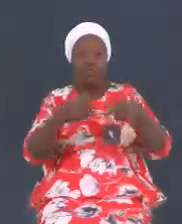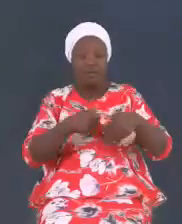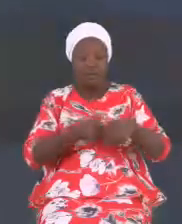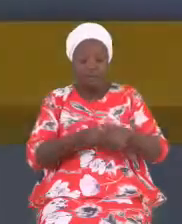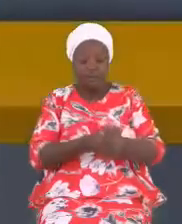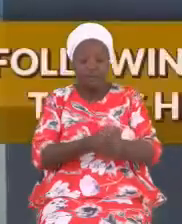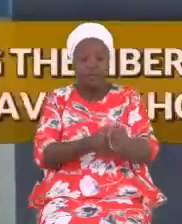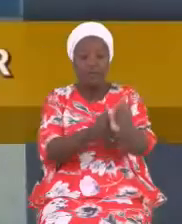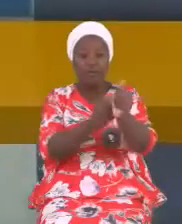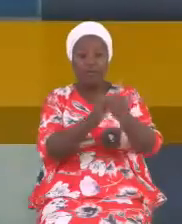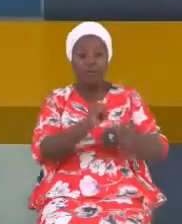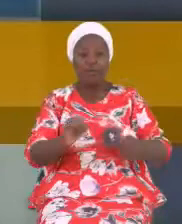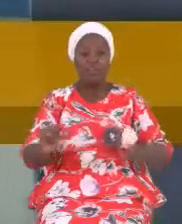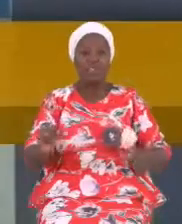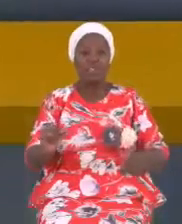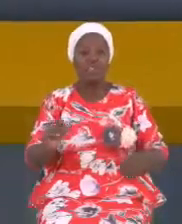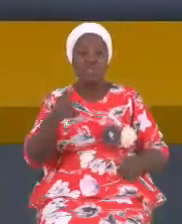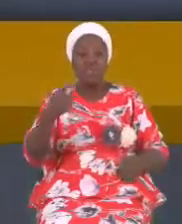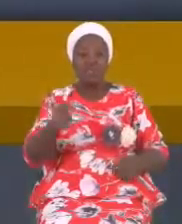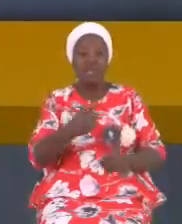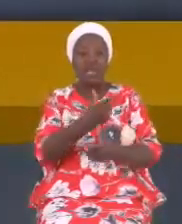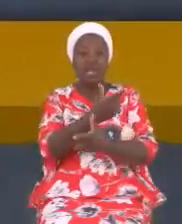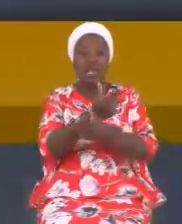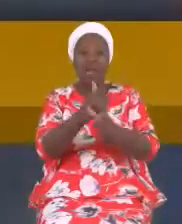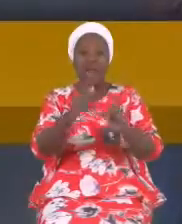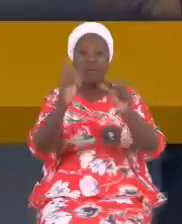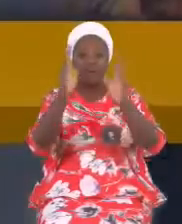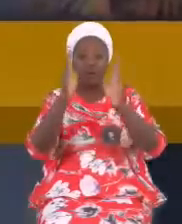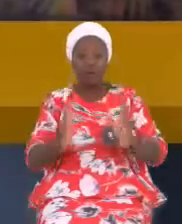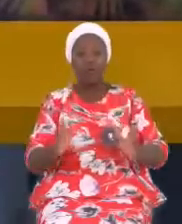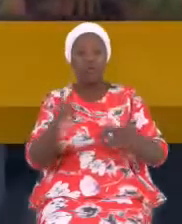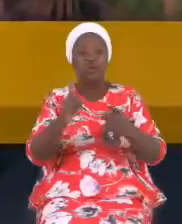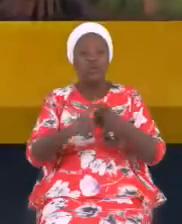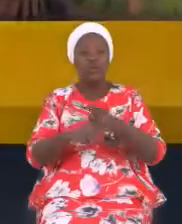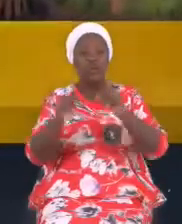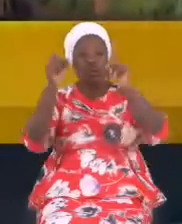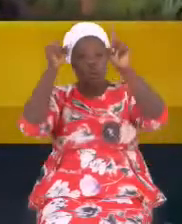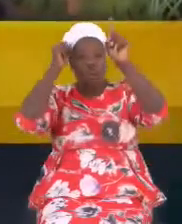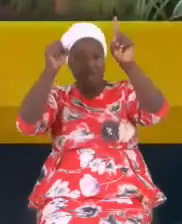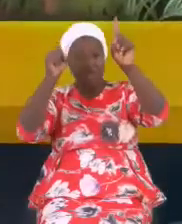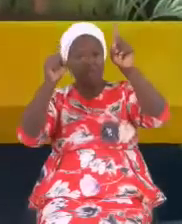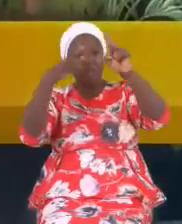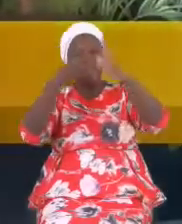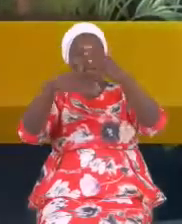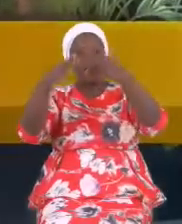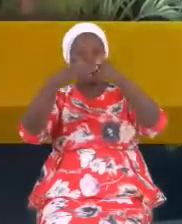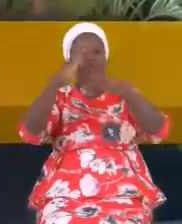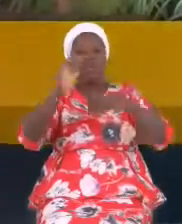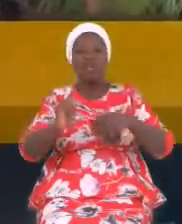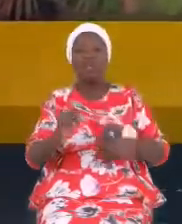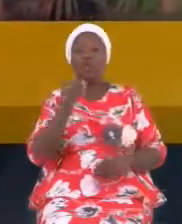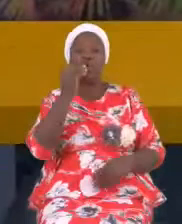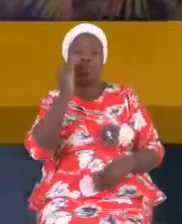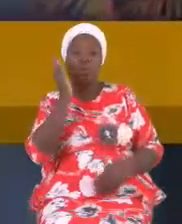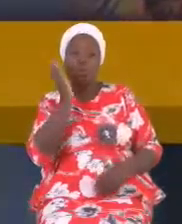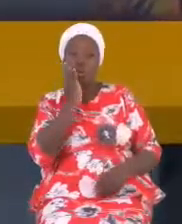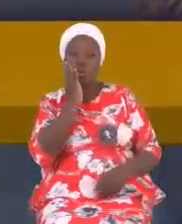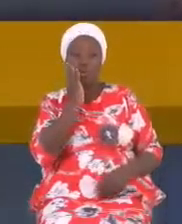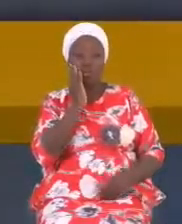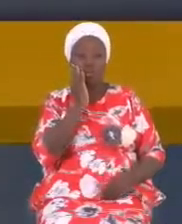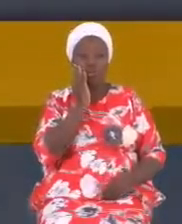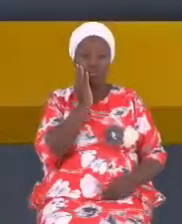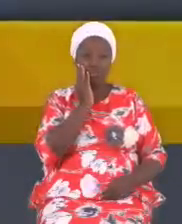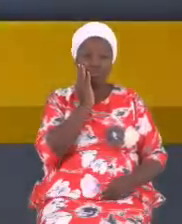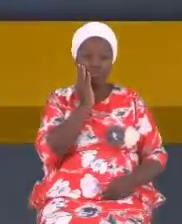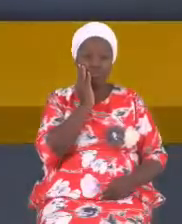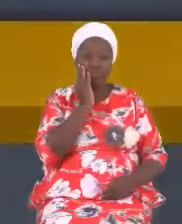Liberator to his heavenly home. Peculiar. When you go to the hospital and a